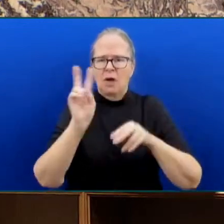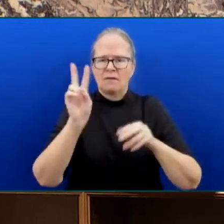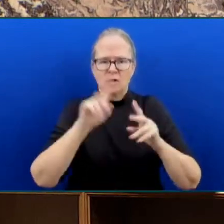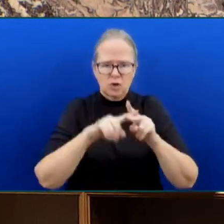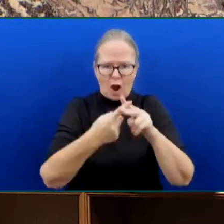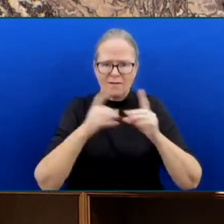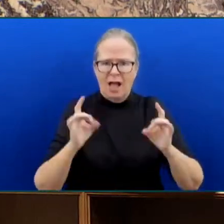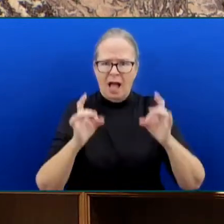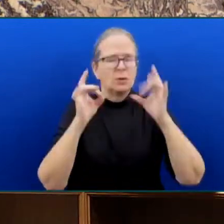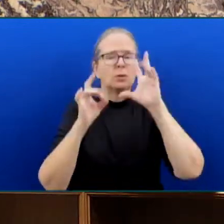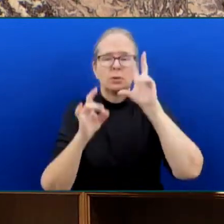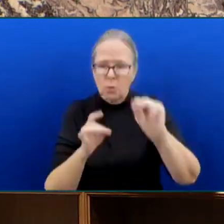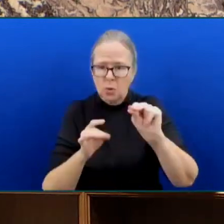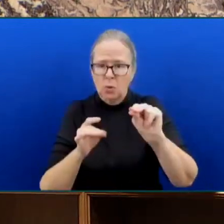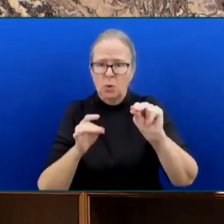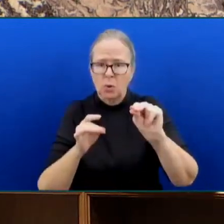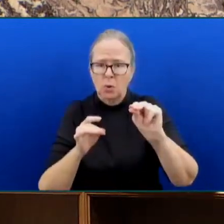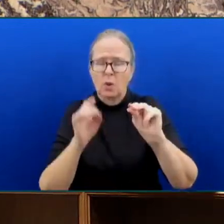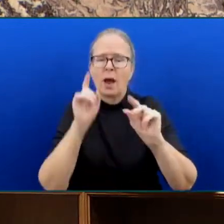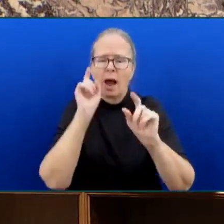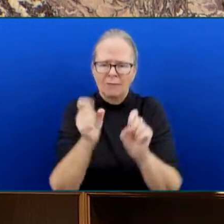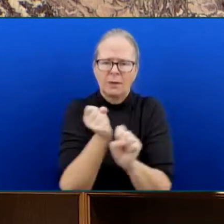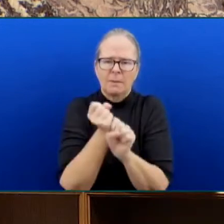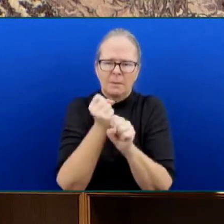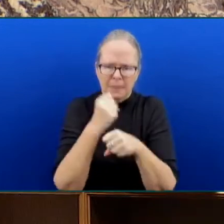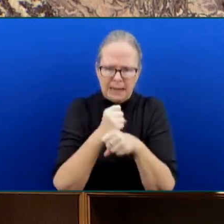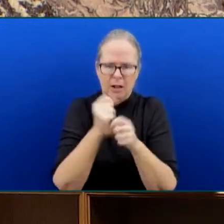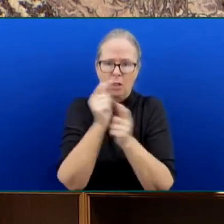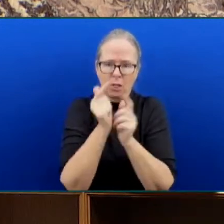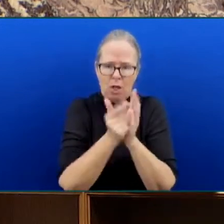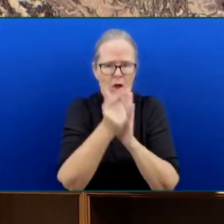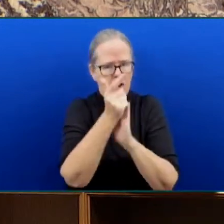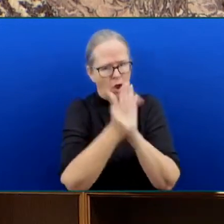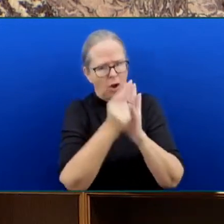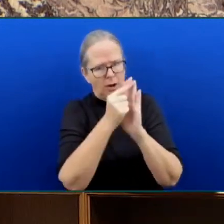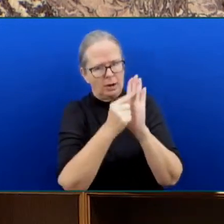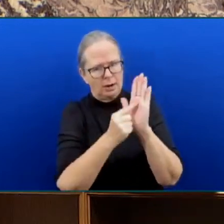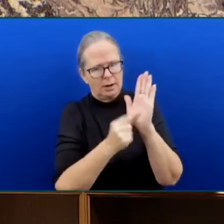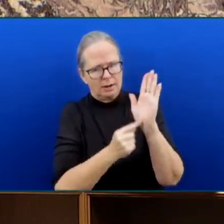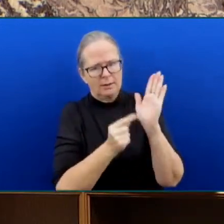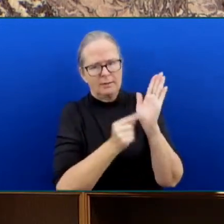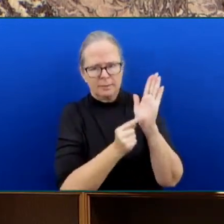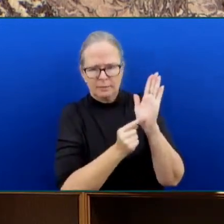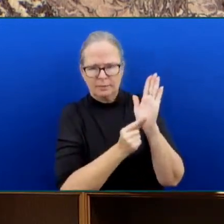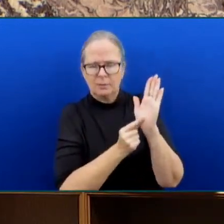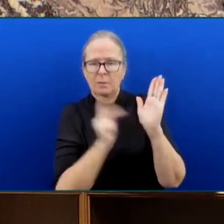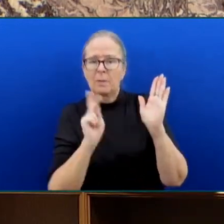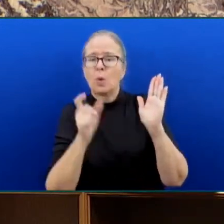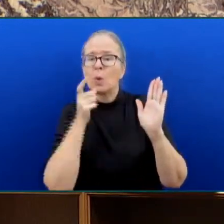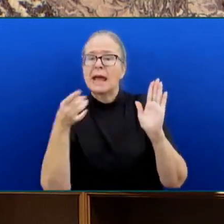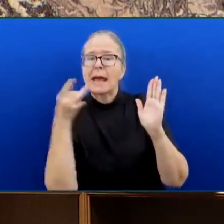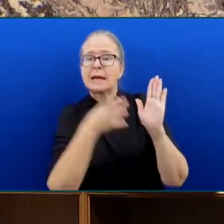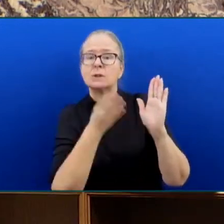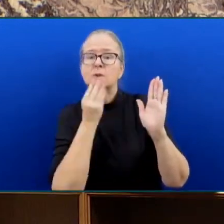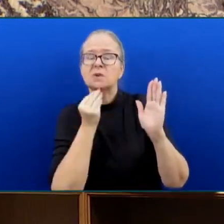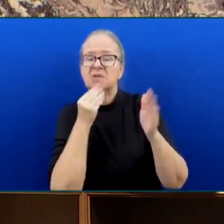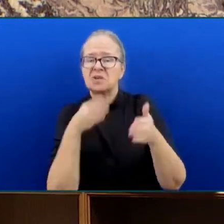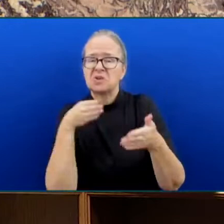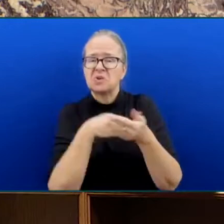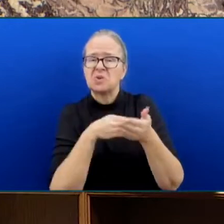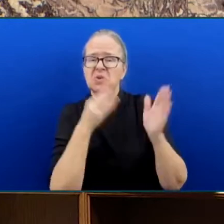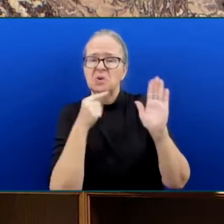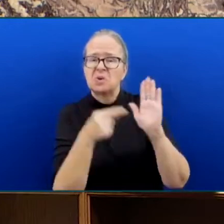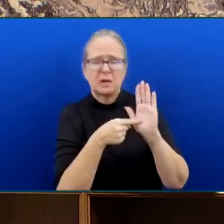willful promotion of hatred and anti-Semitism, are enforced. The Jewish community has given us so much in